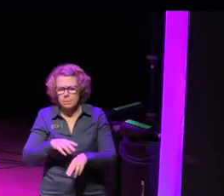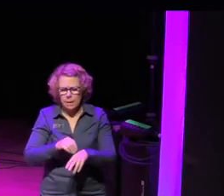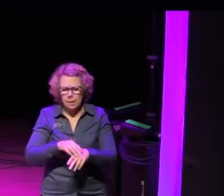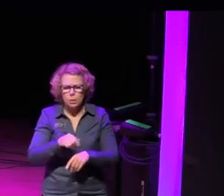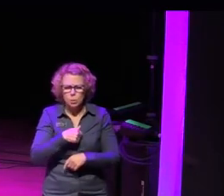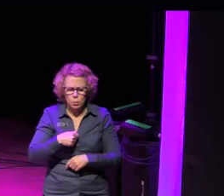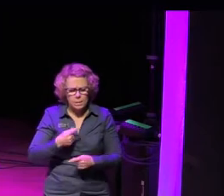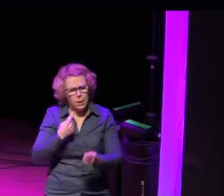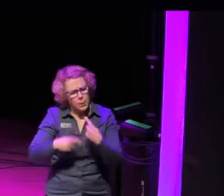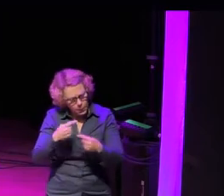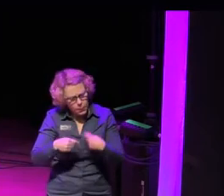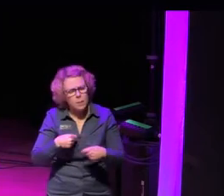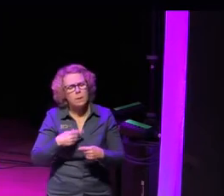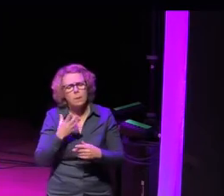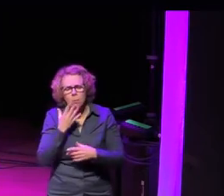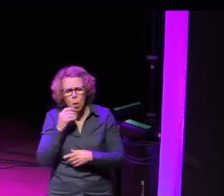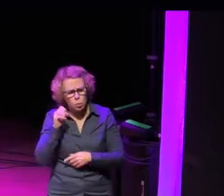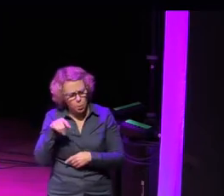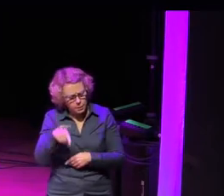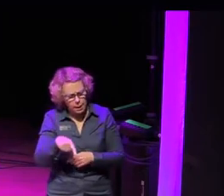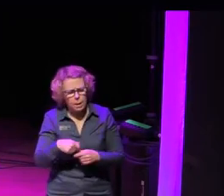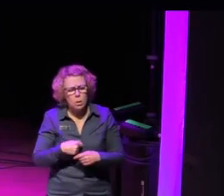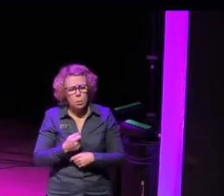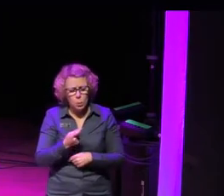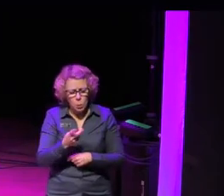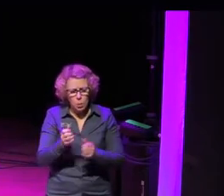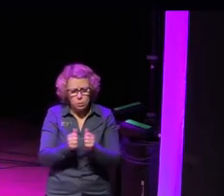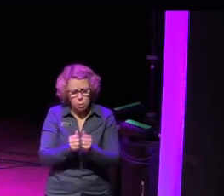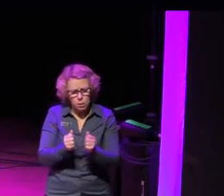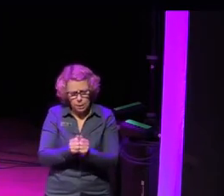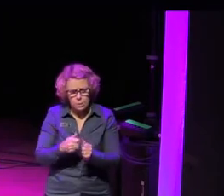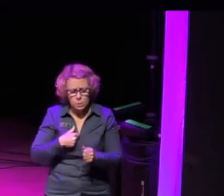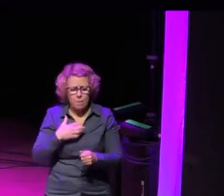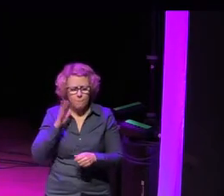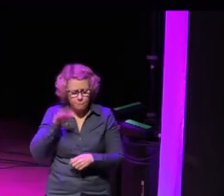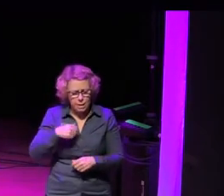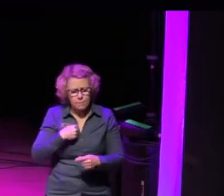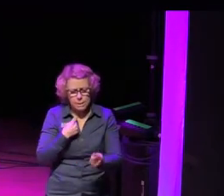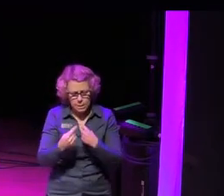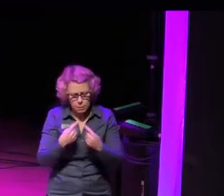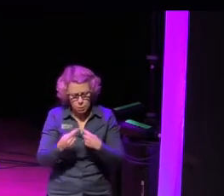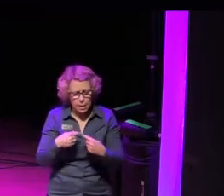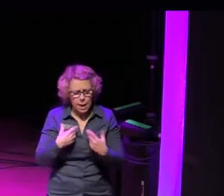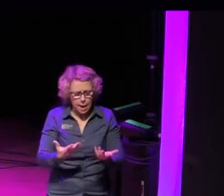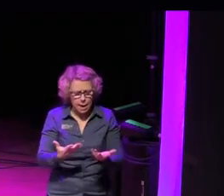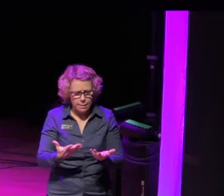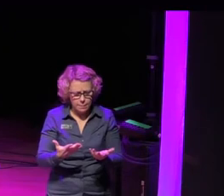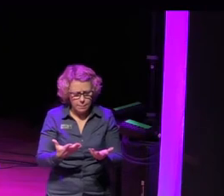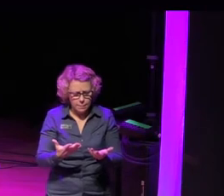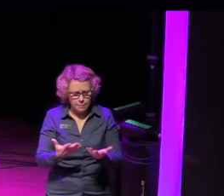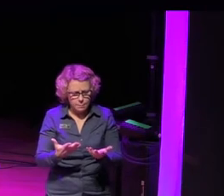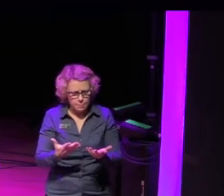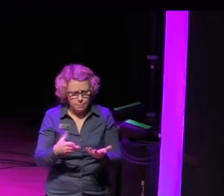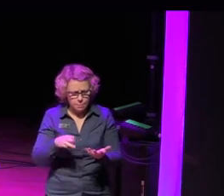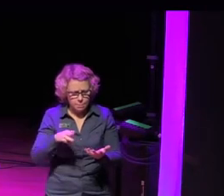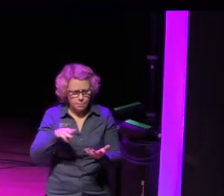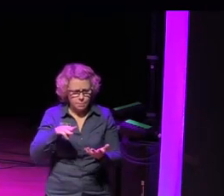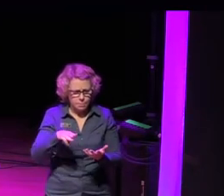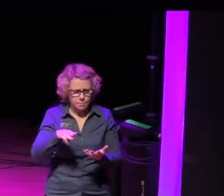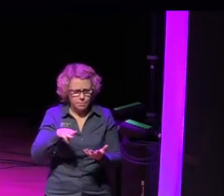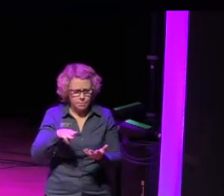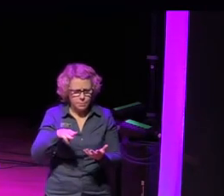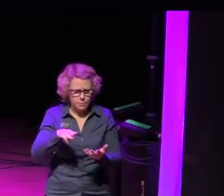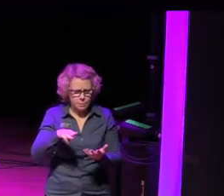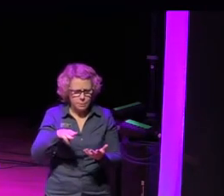on exactly this, and some of the things that I know that will be discussed is, for example, that Maersk, the big transport